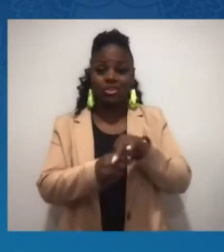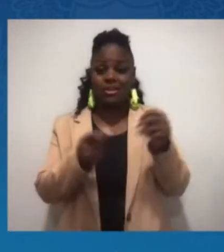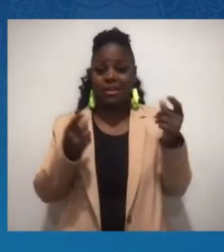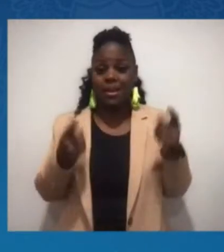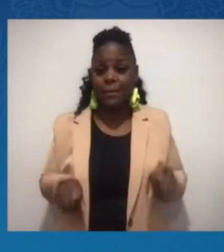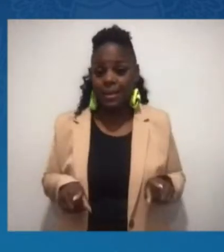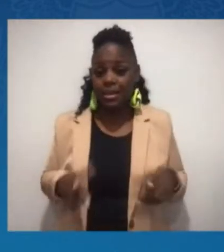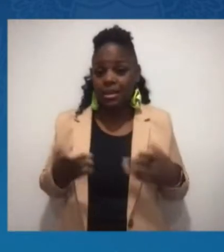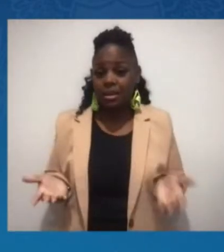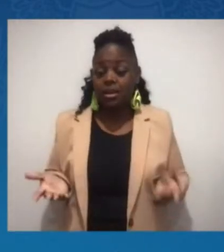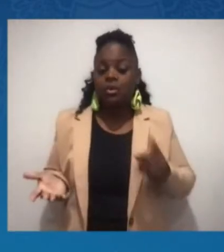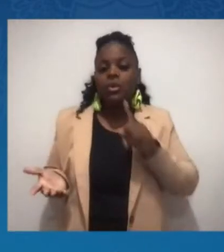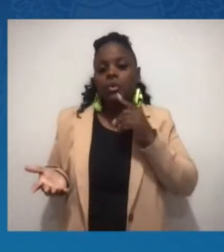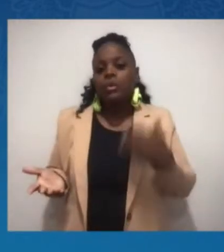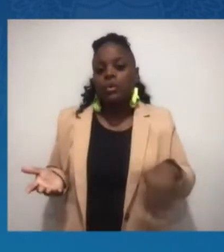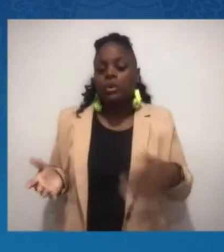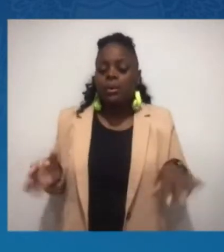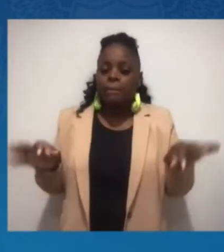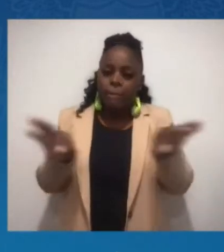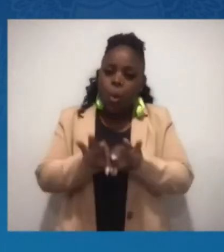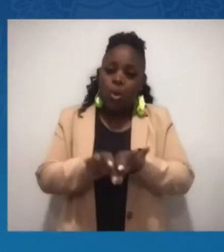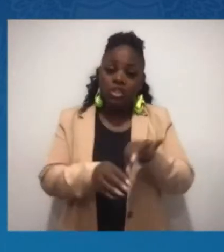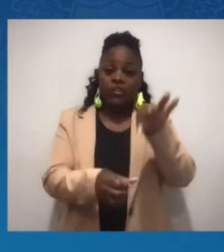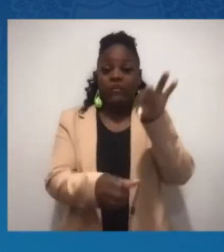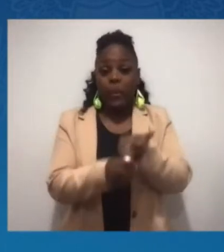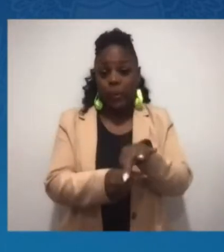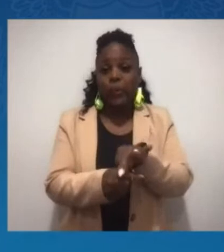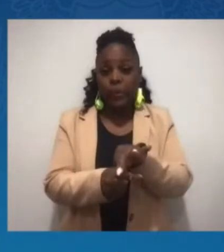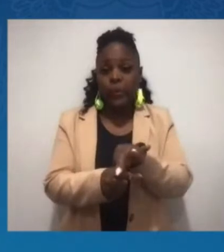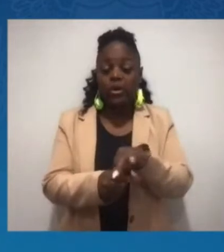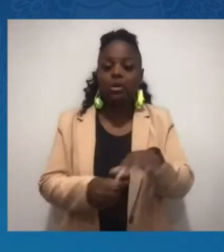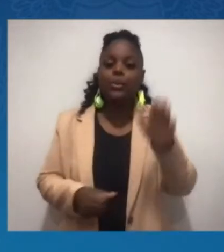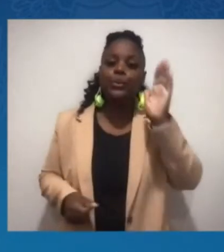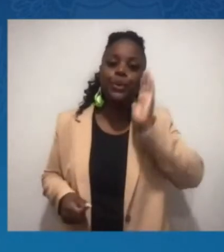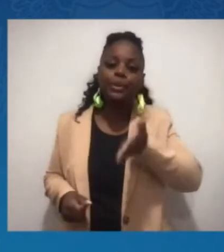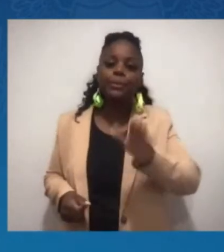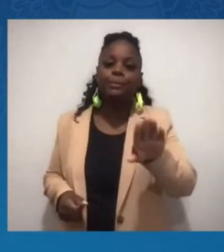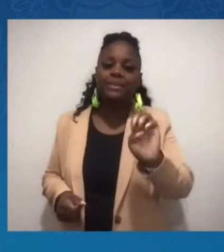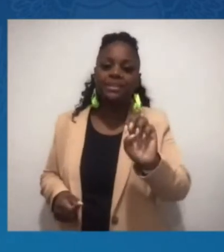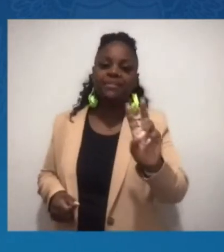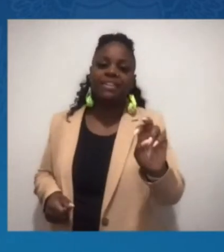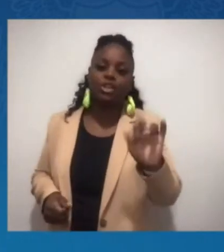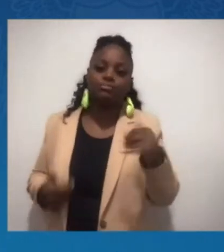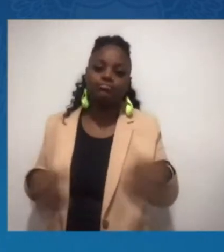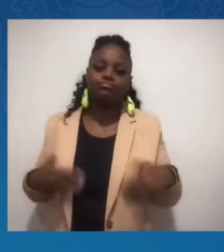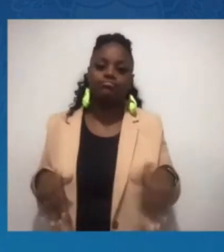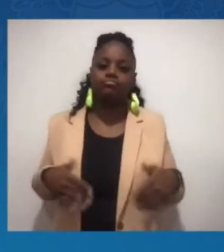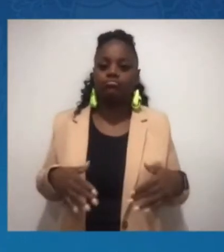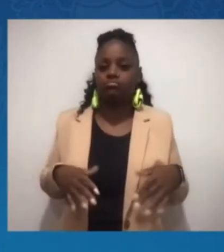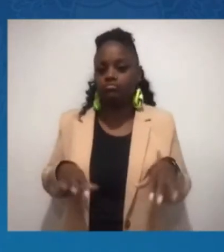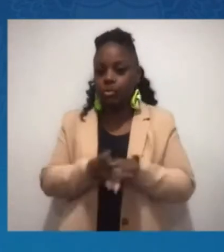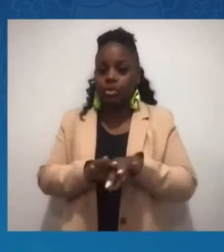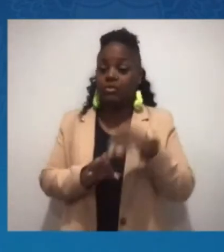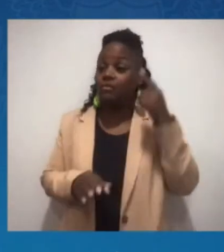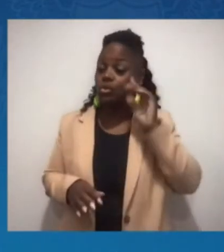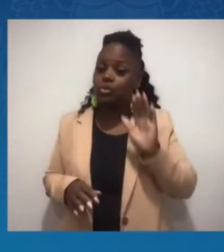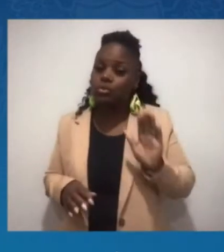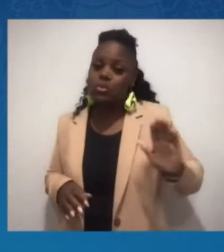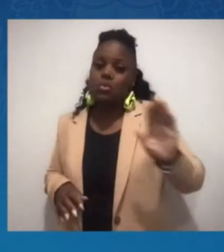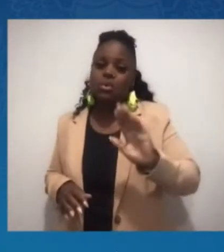Because now it's gonna matter who your county prosecutor is. if you live in a